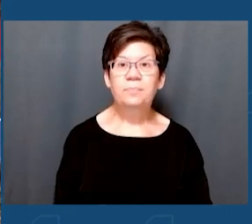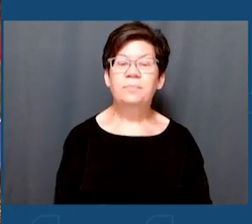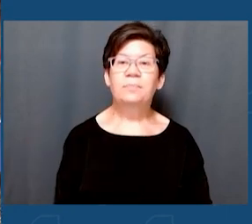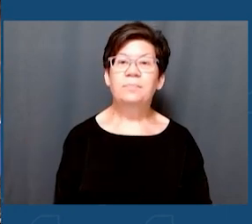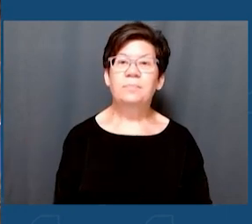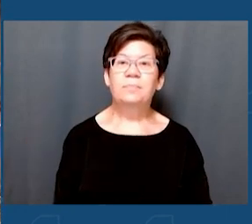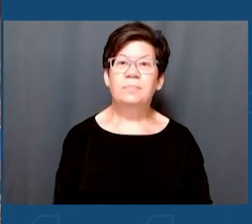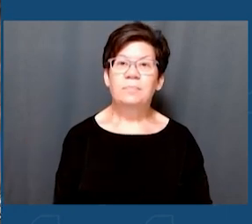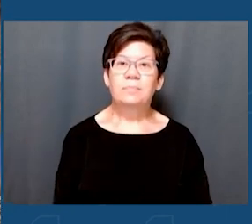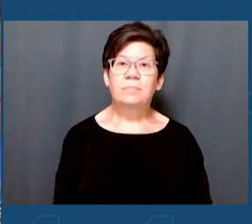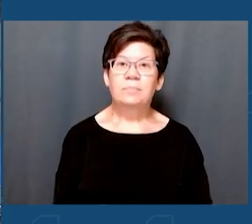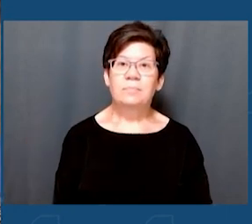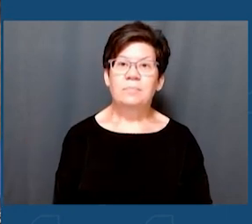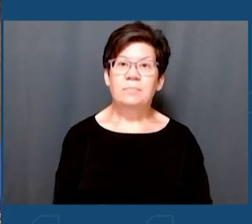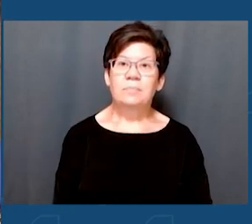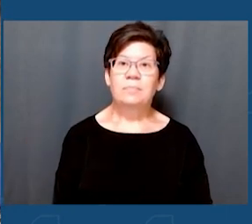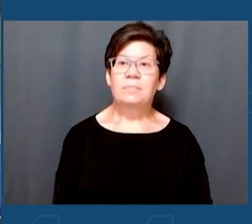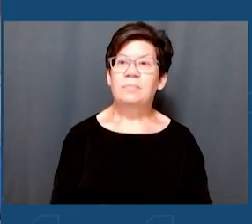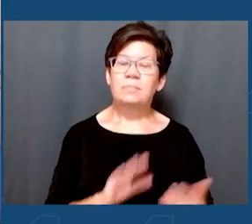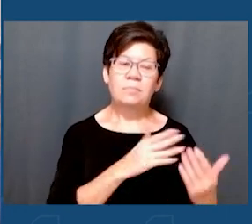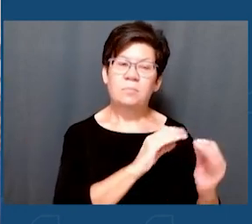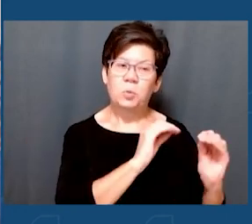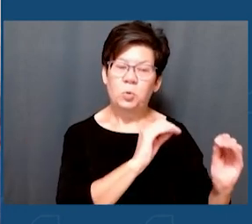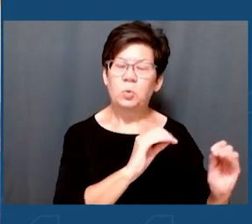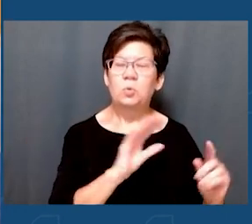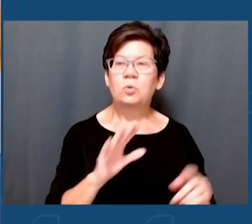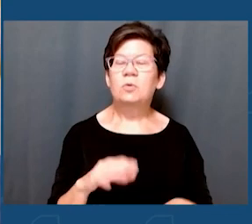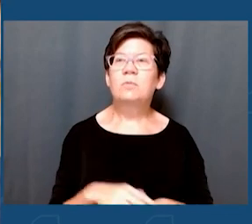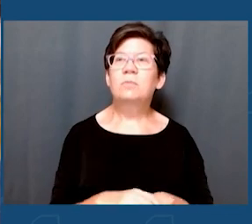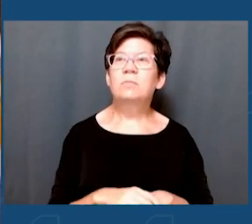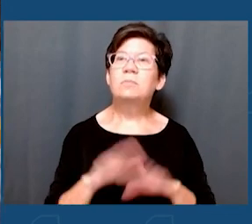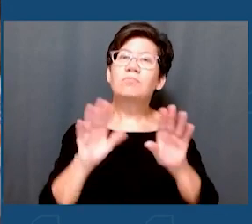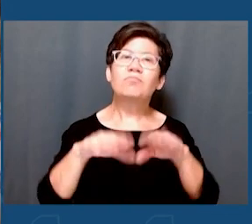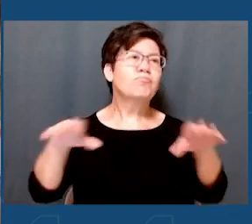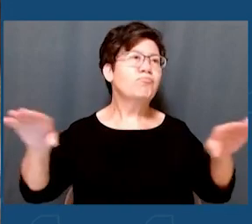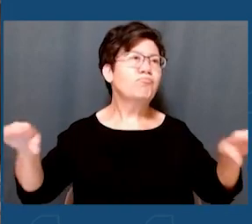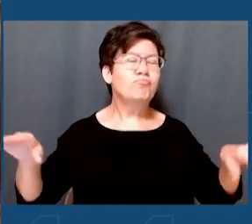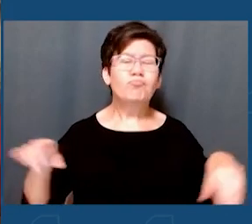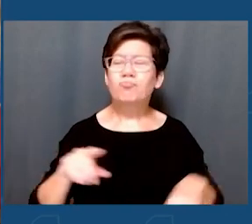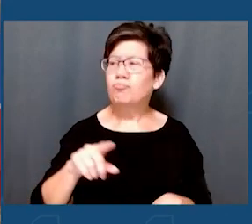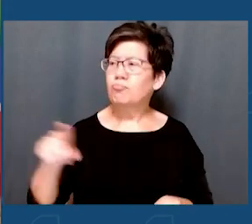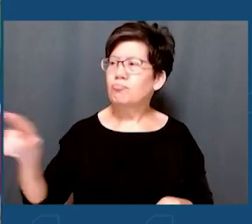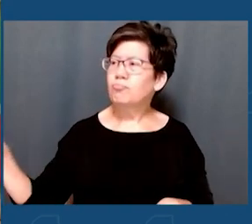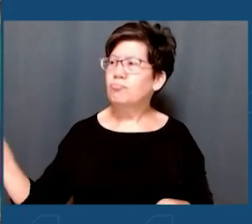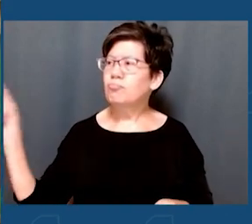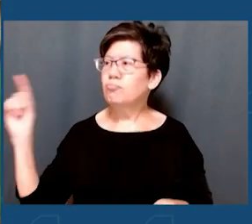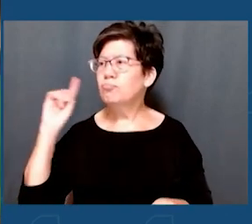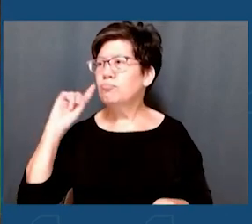Jose, can you see